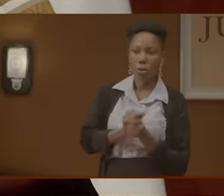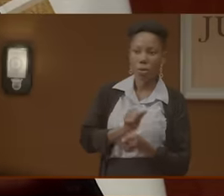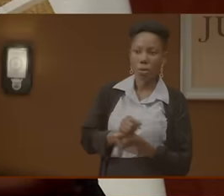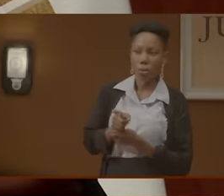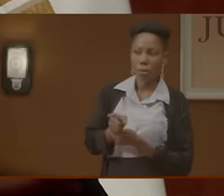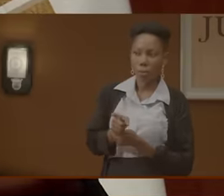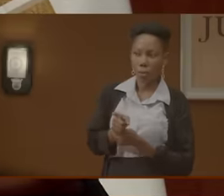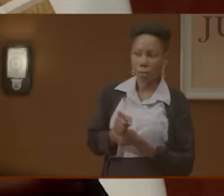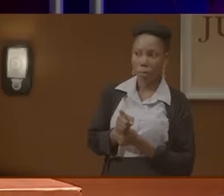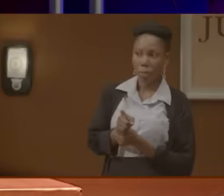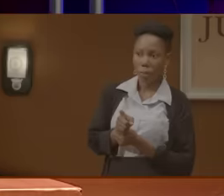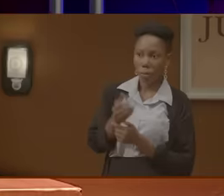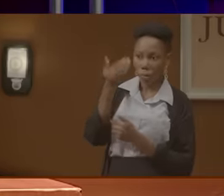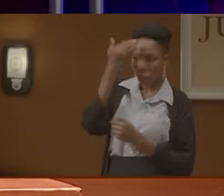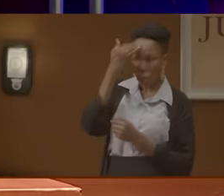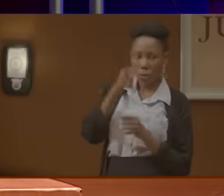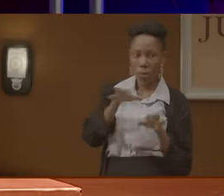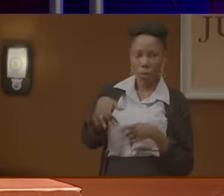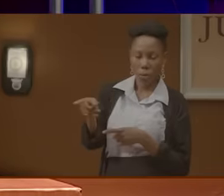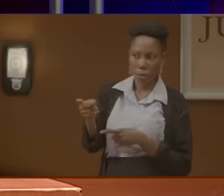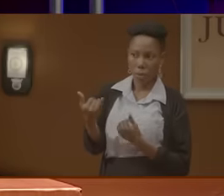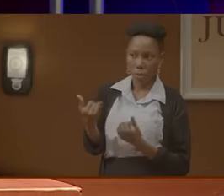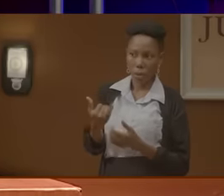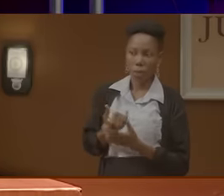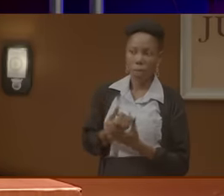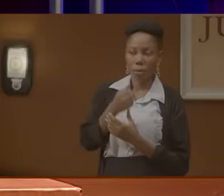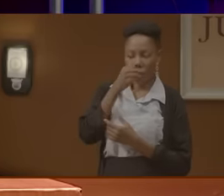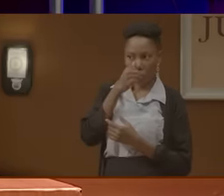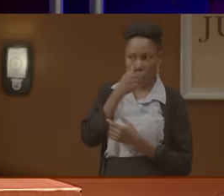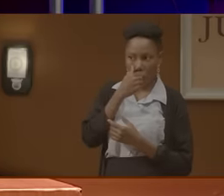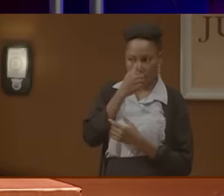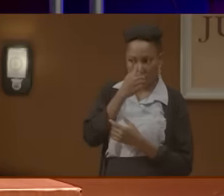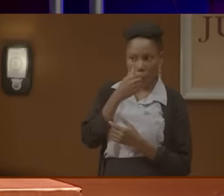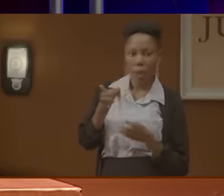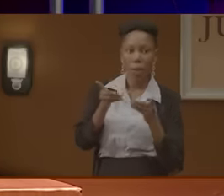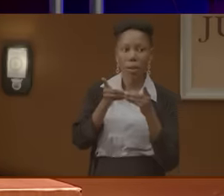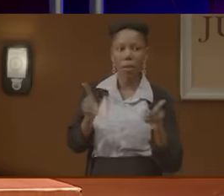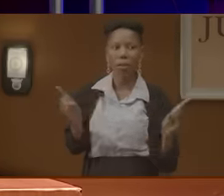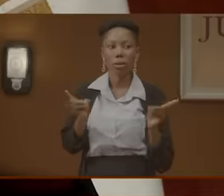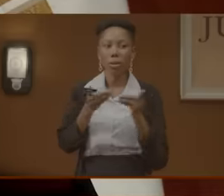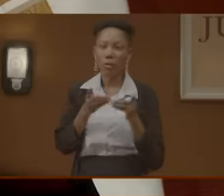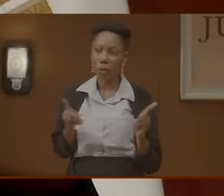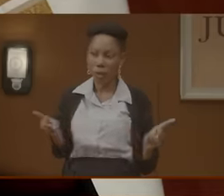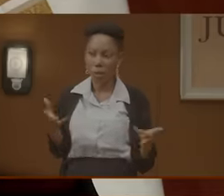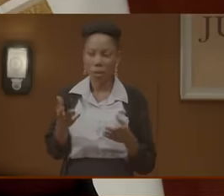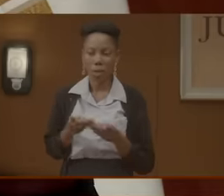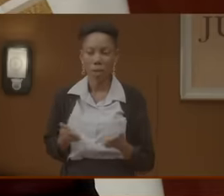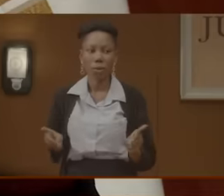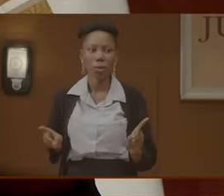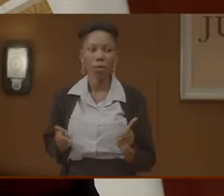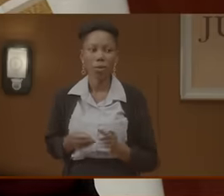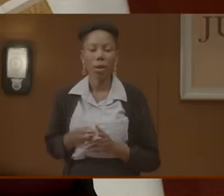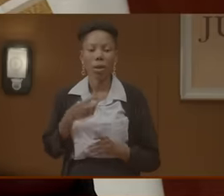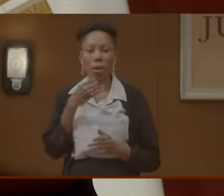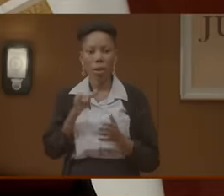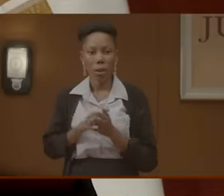No, it's better for me to know. Now you know. So, for better for me to know where... But now you know. Now you know. Now